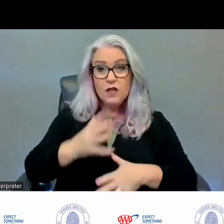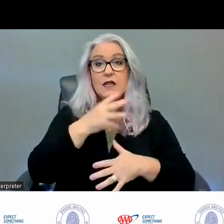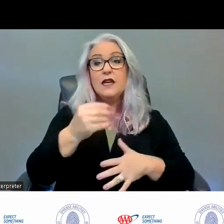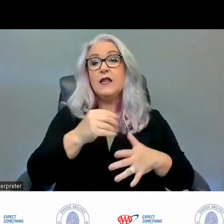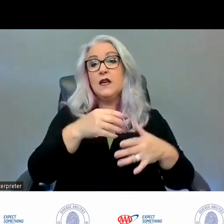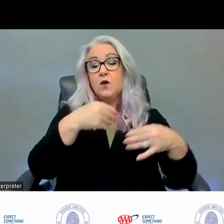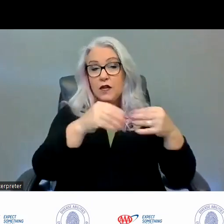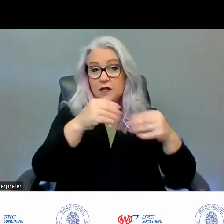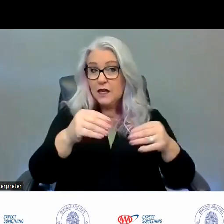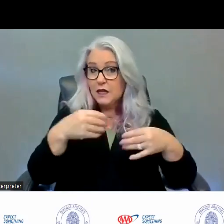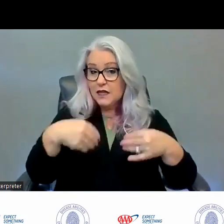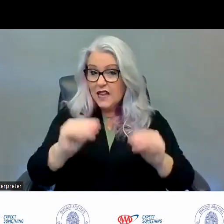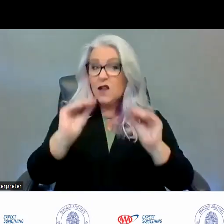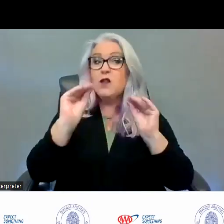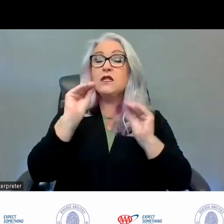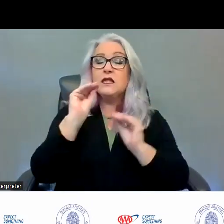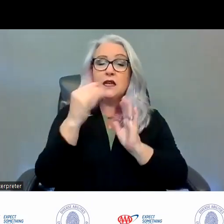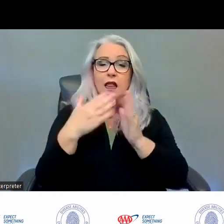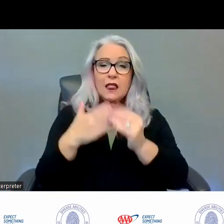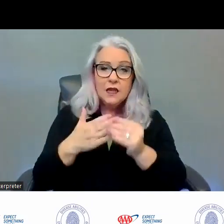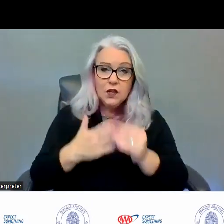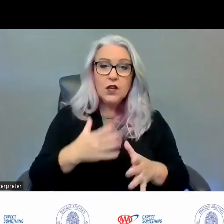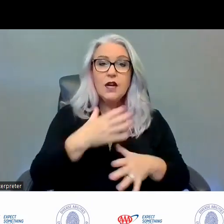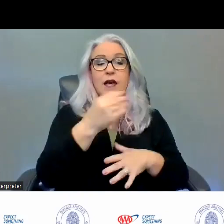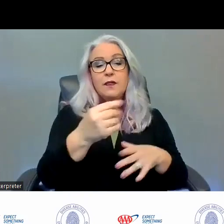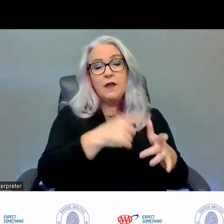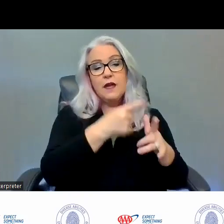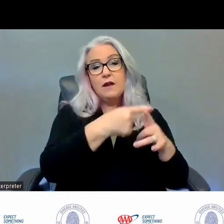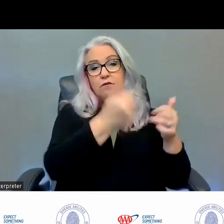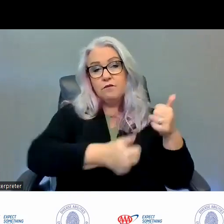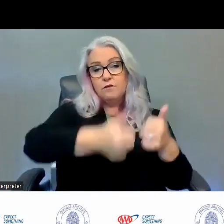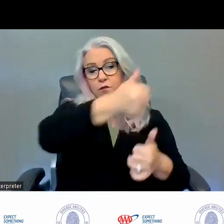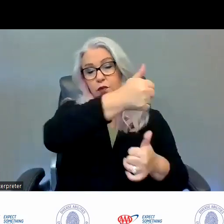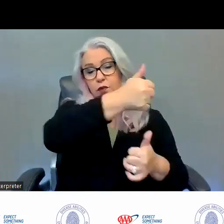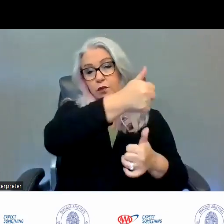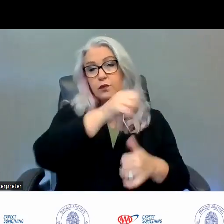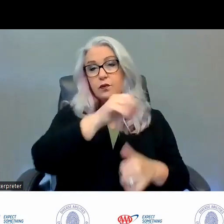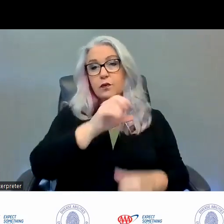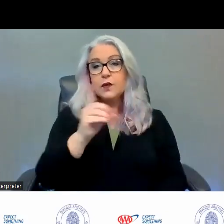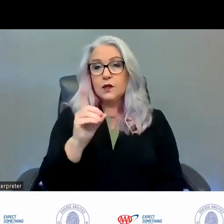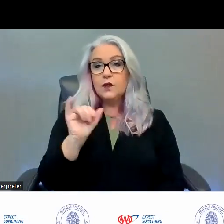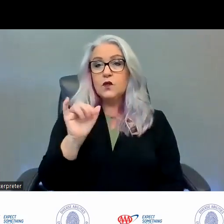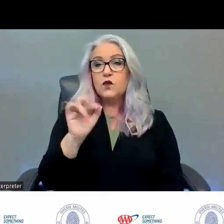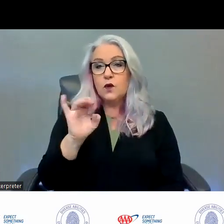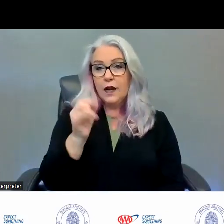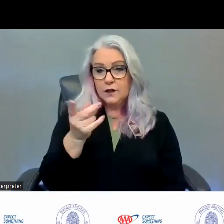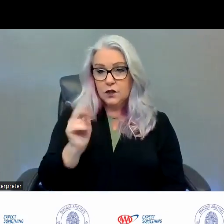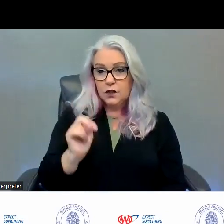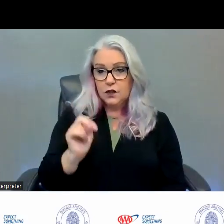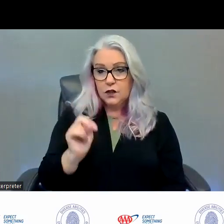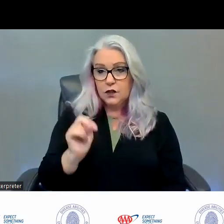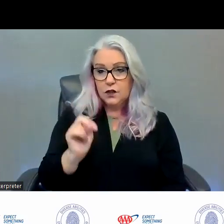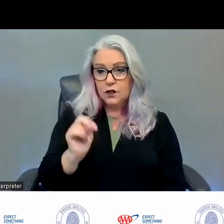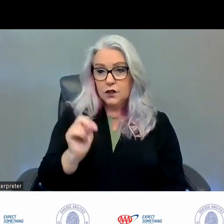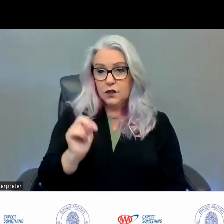leader, and then a director. So these are just 3 examples of many different career pathways we